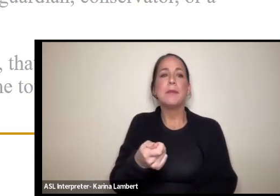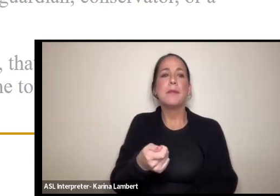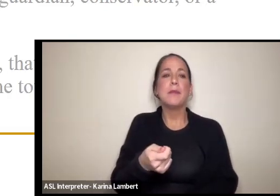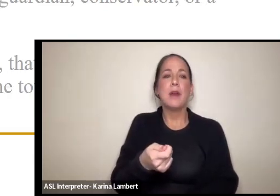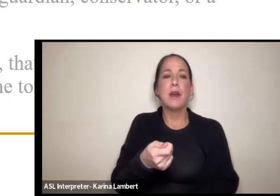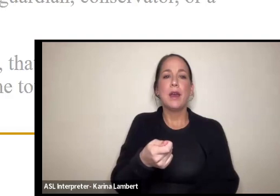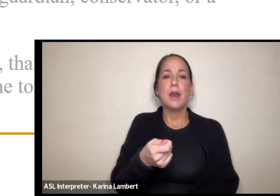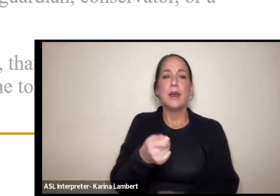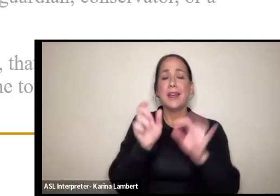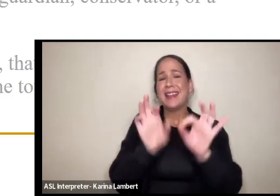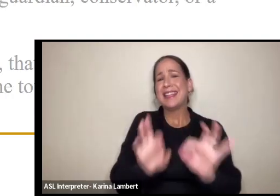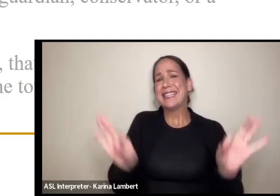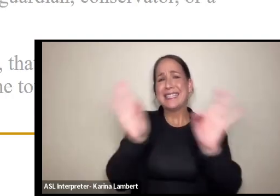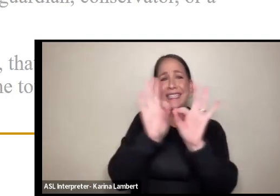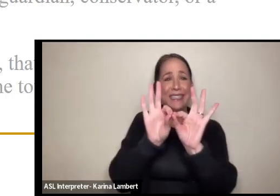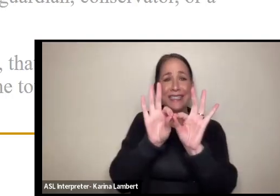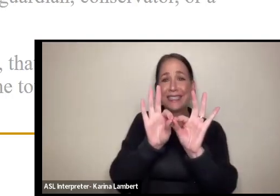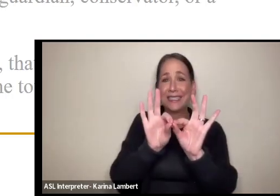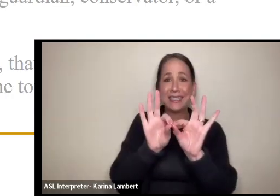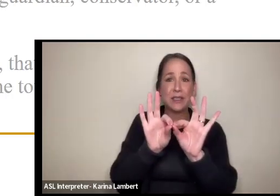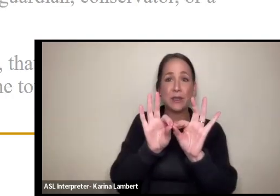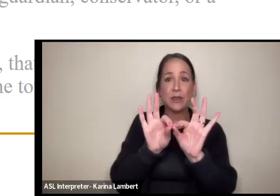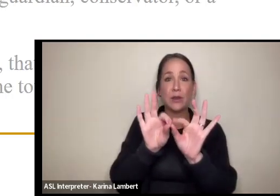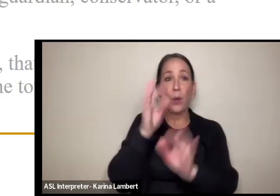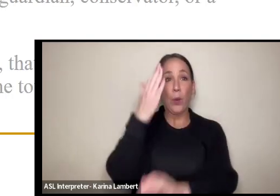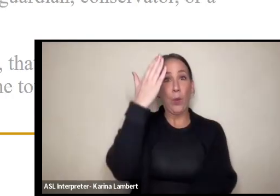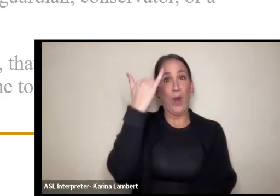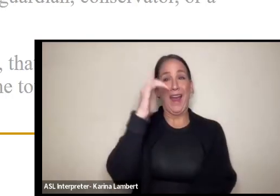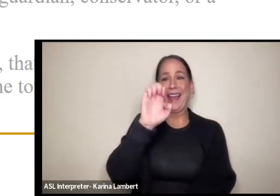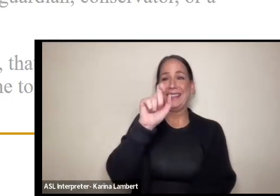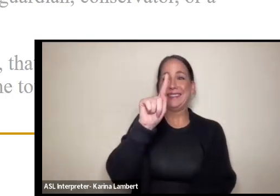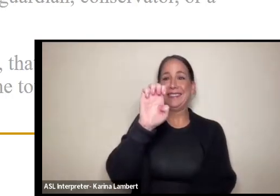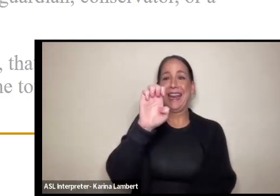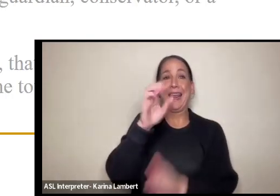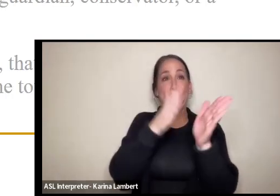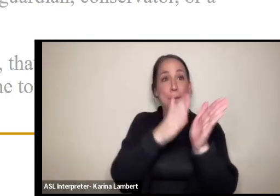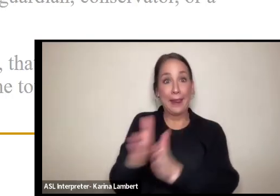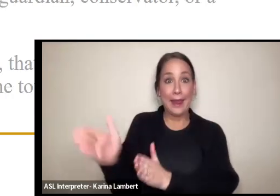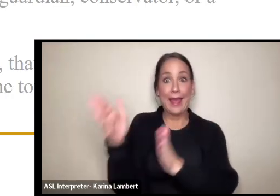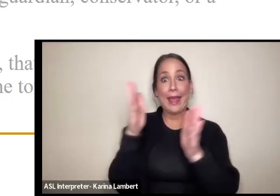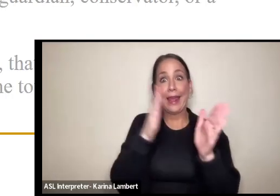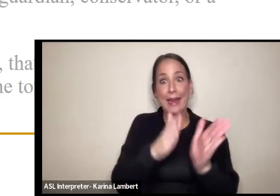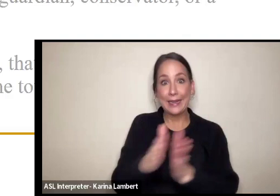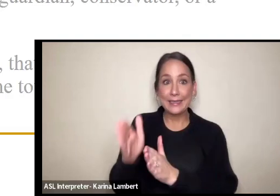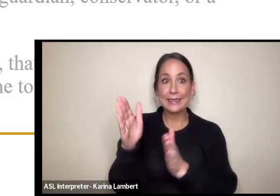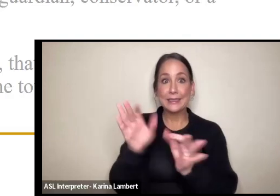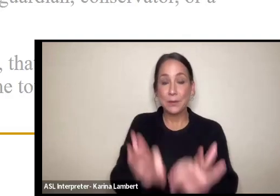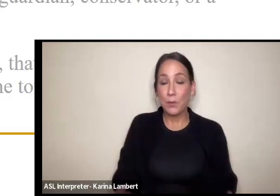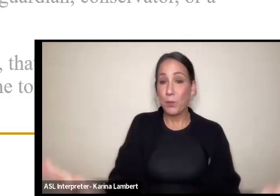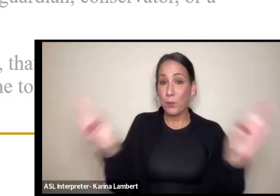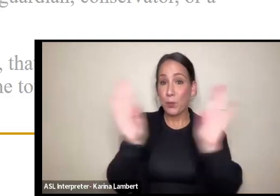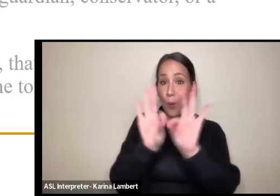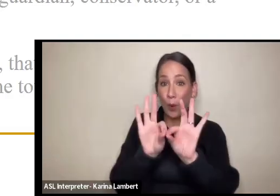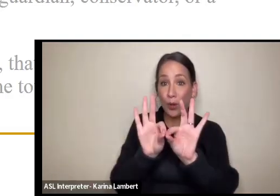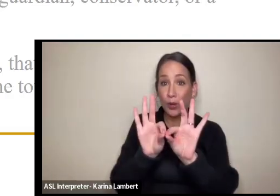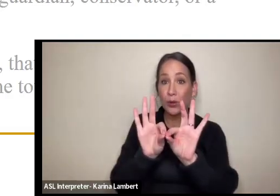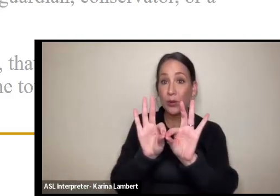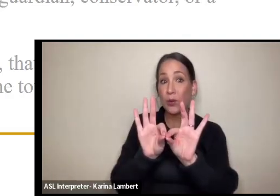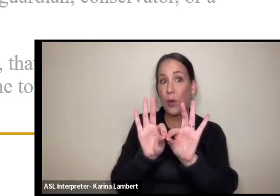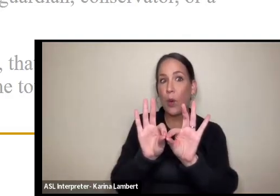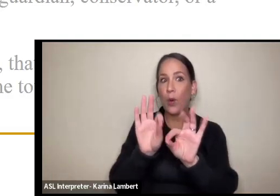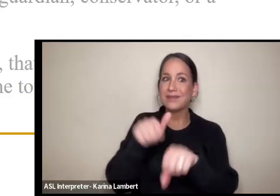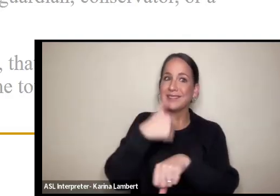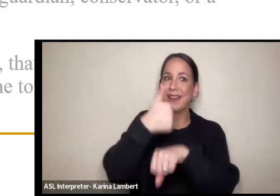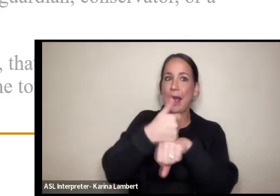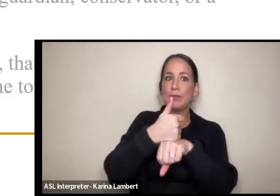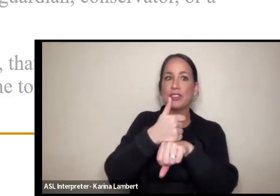that the important, and why estate planning is important and drafting or joining a third or establishing a third